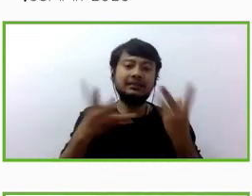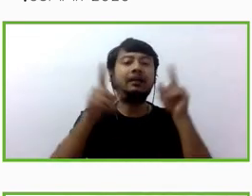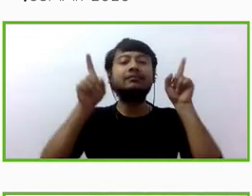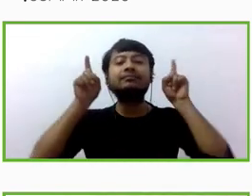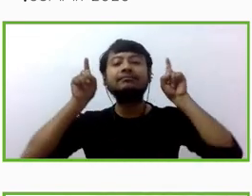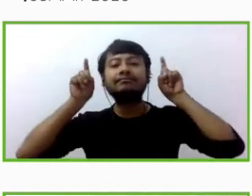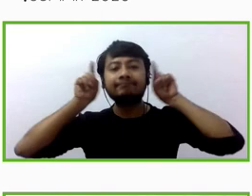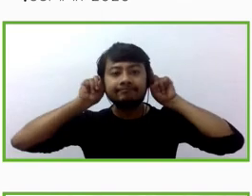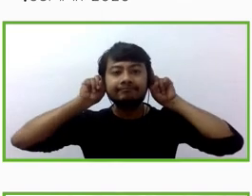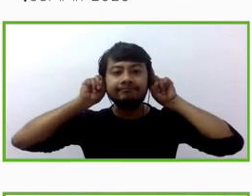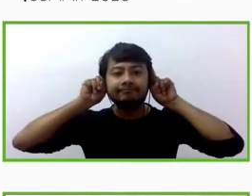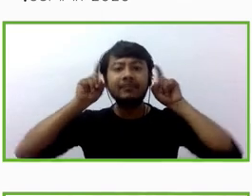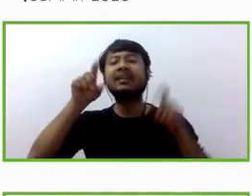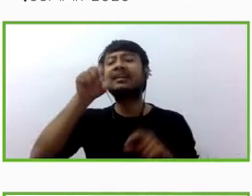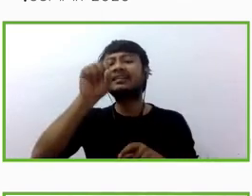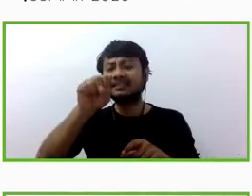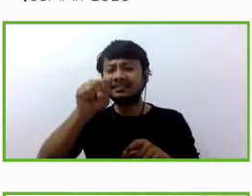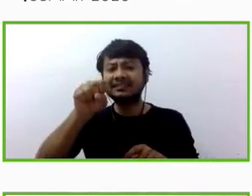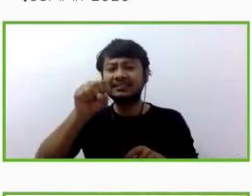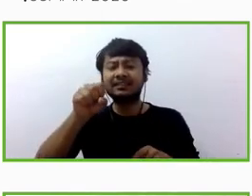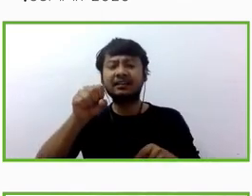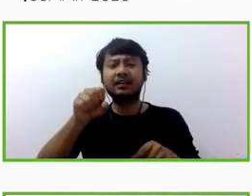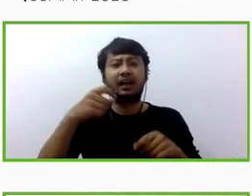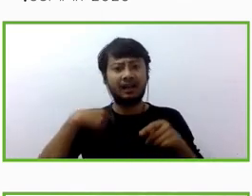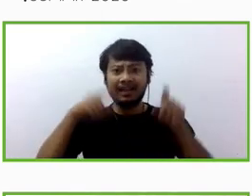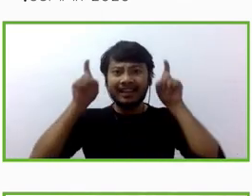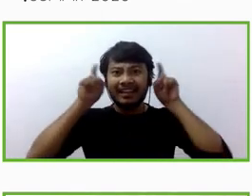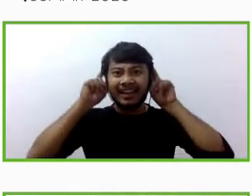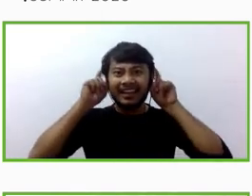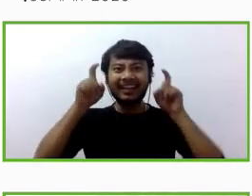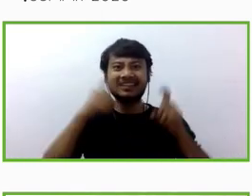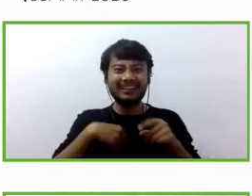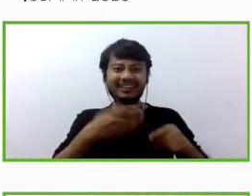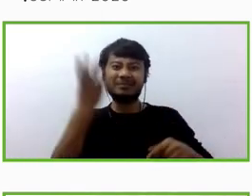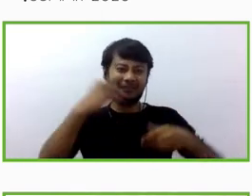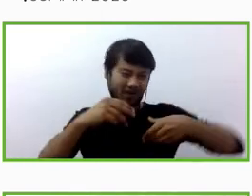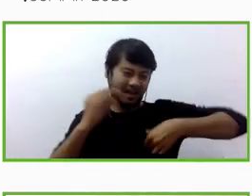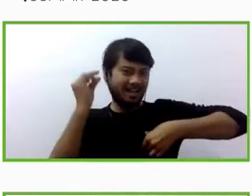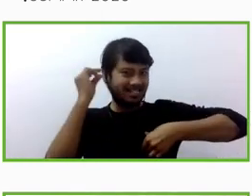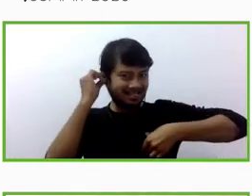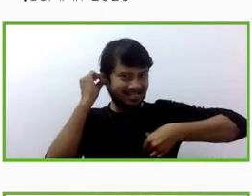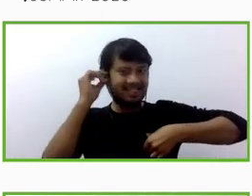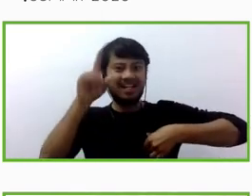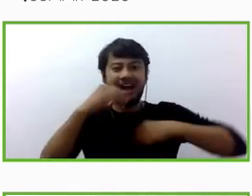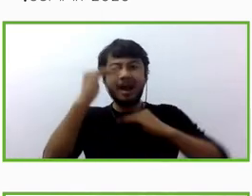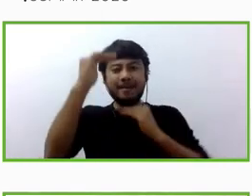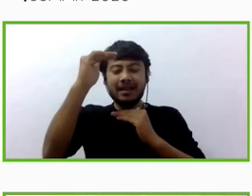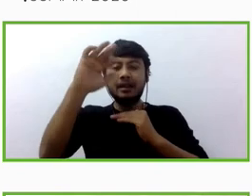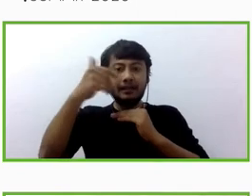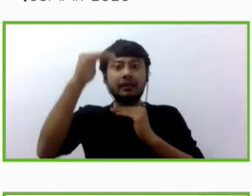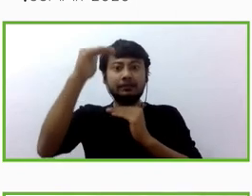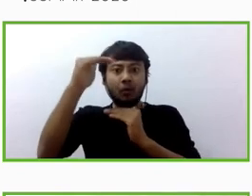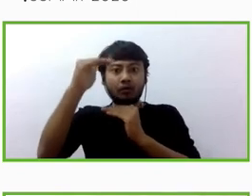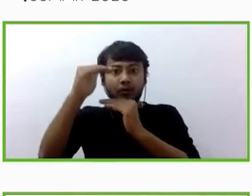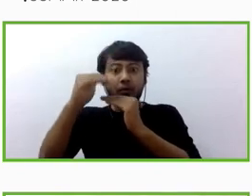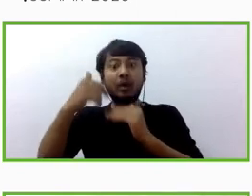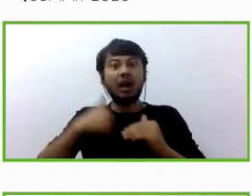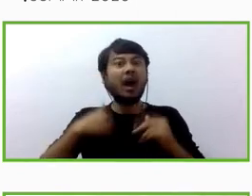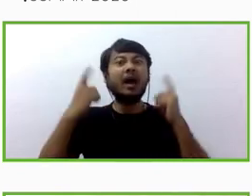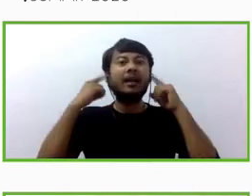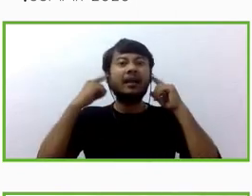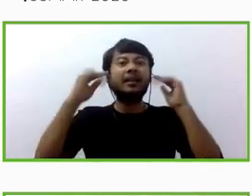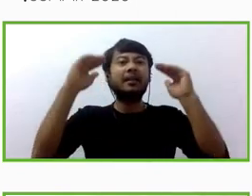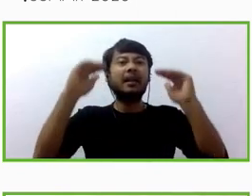gotten better at about the same rate my hearing has gotten worse. So I've managed to stay more flat. But it